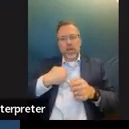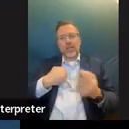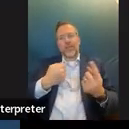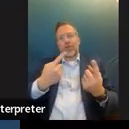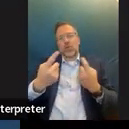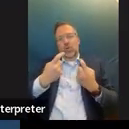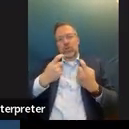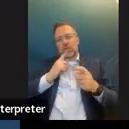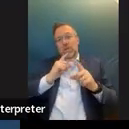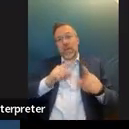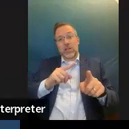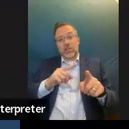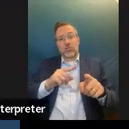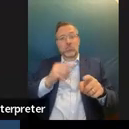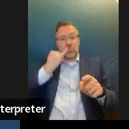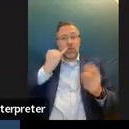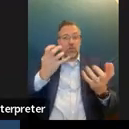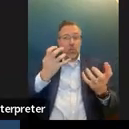hop on.